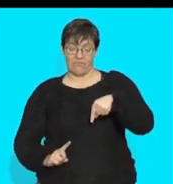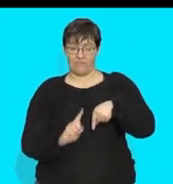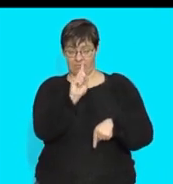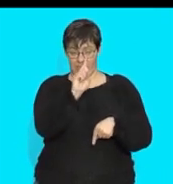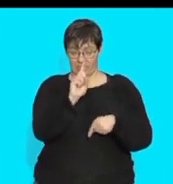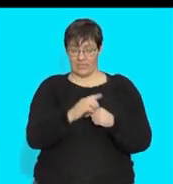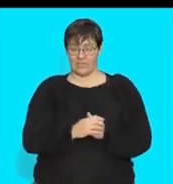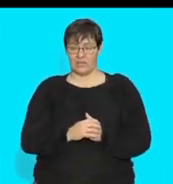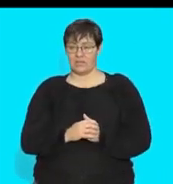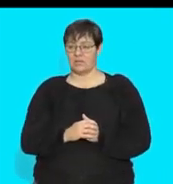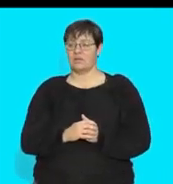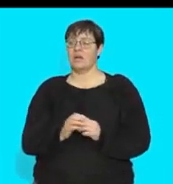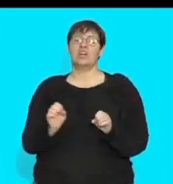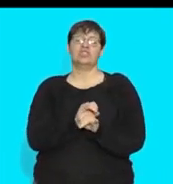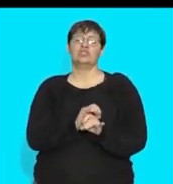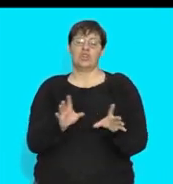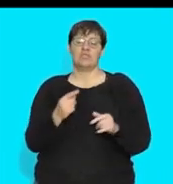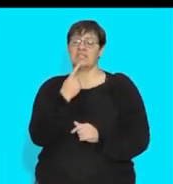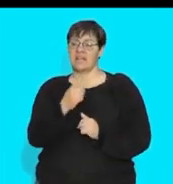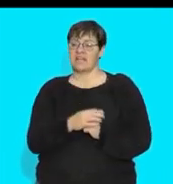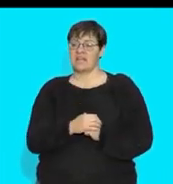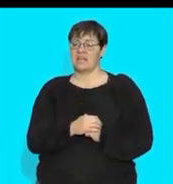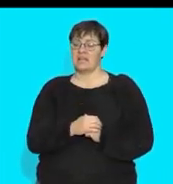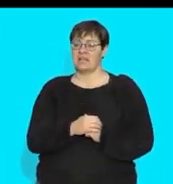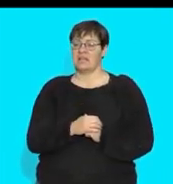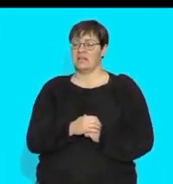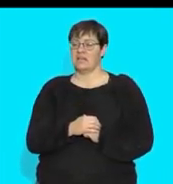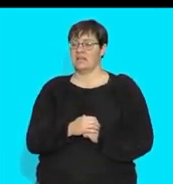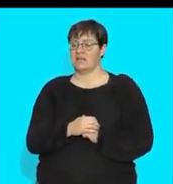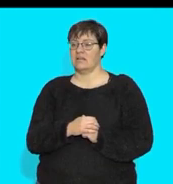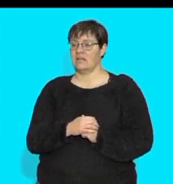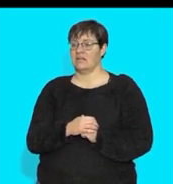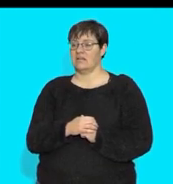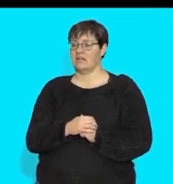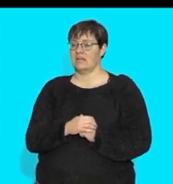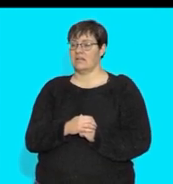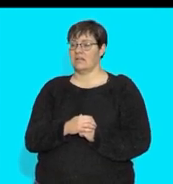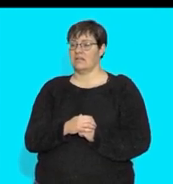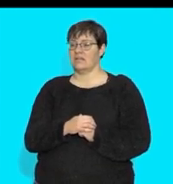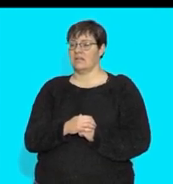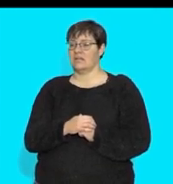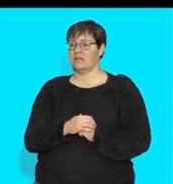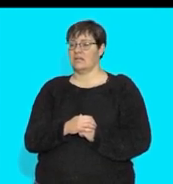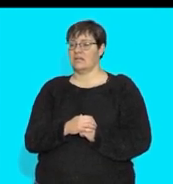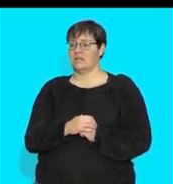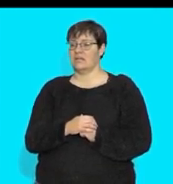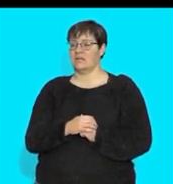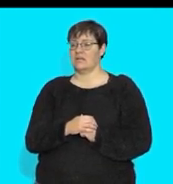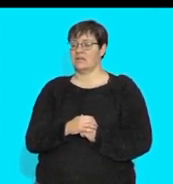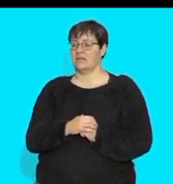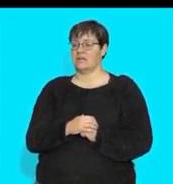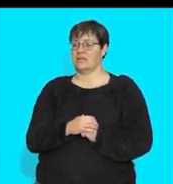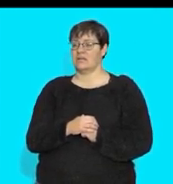in different directions. Generally, we would have said that, let me go back again quickly. All right,